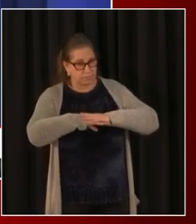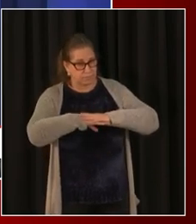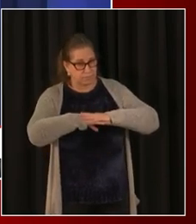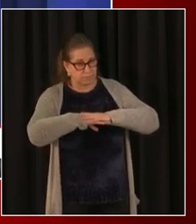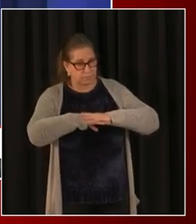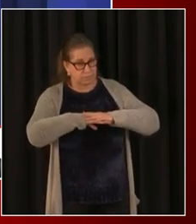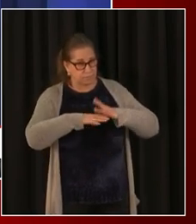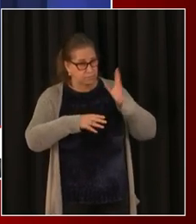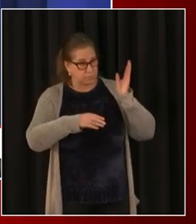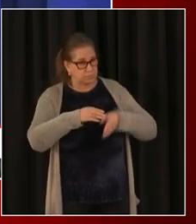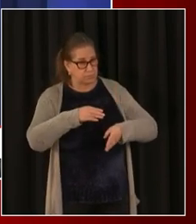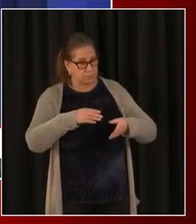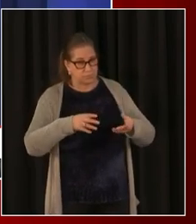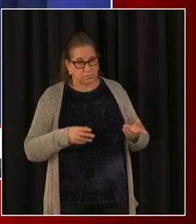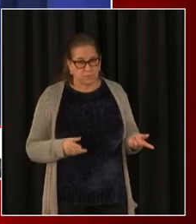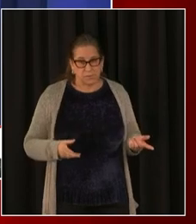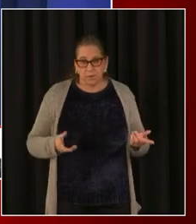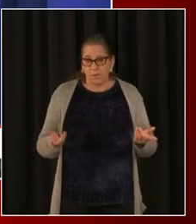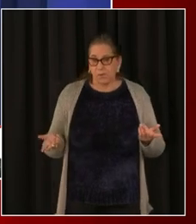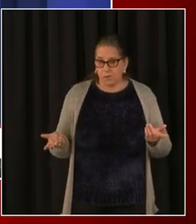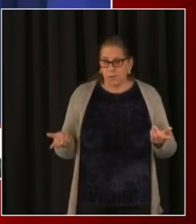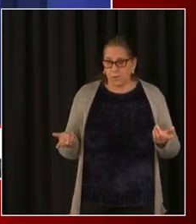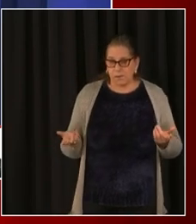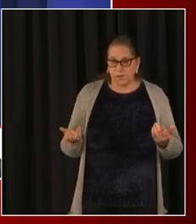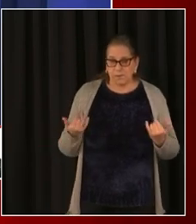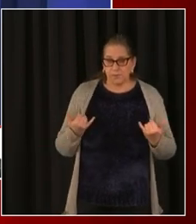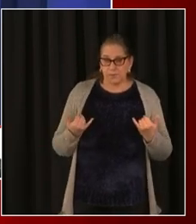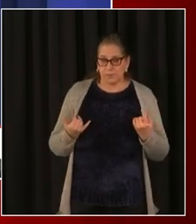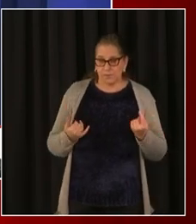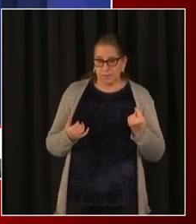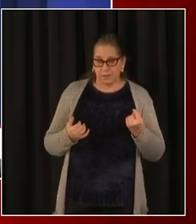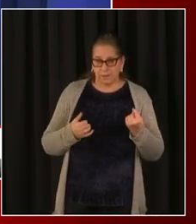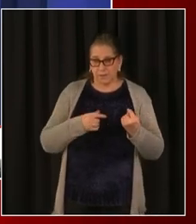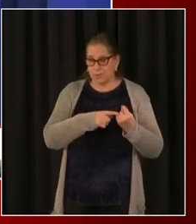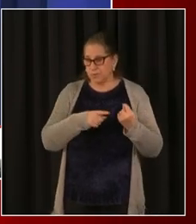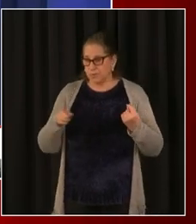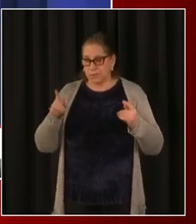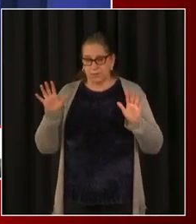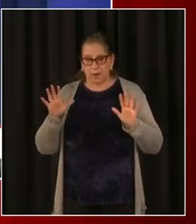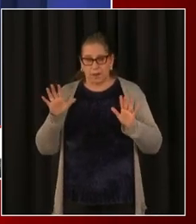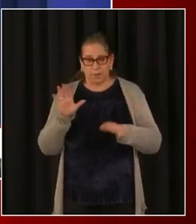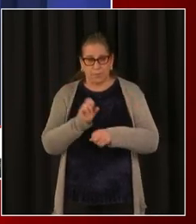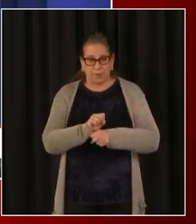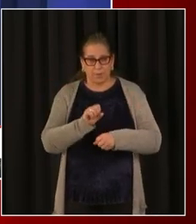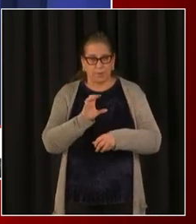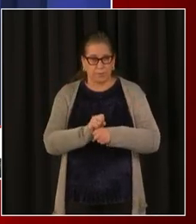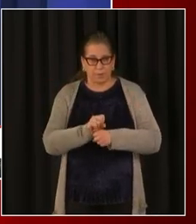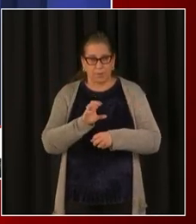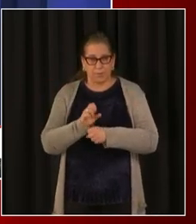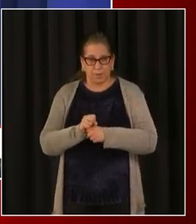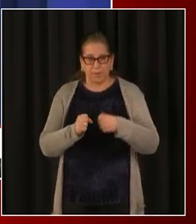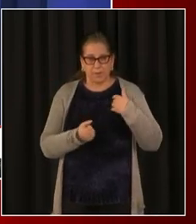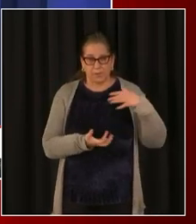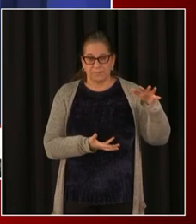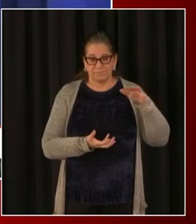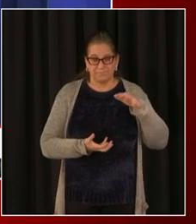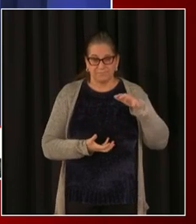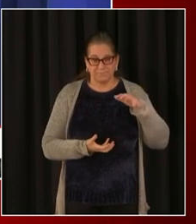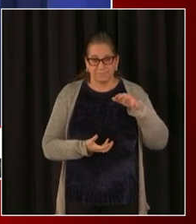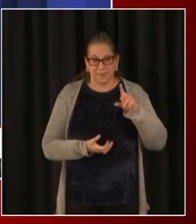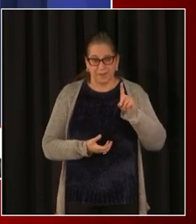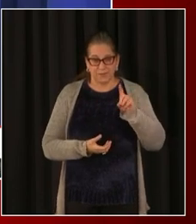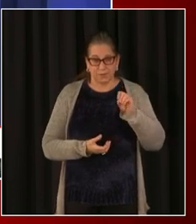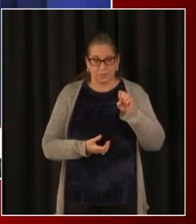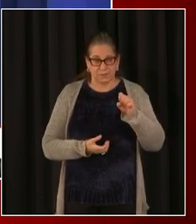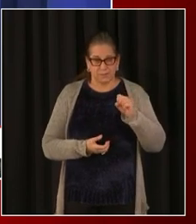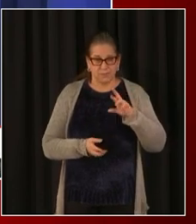because those are the appointments that have been released for this Tuesday through Sunday. When we get our allocation of vaccine for next week, we'll start releasing